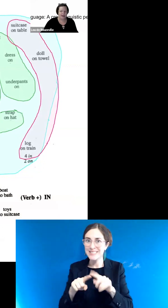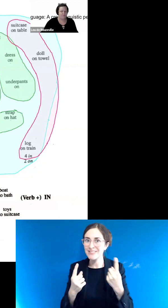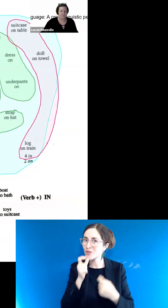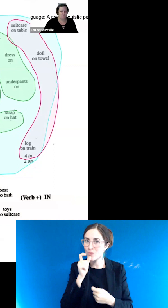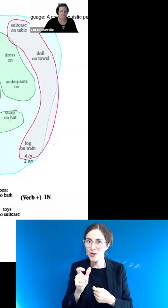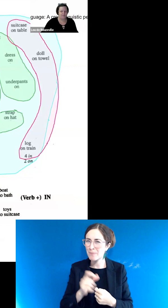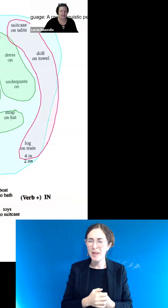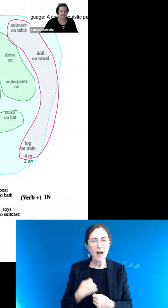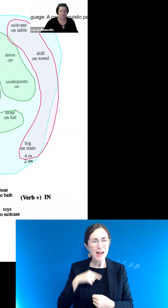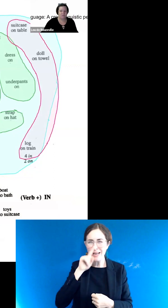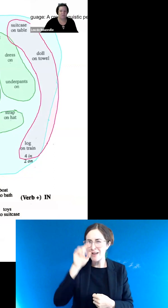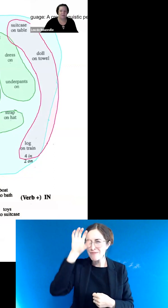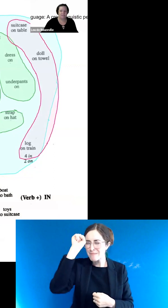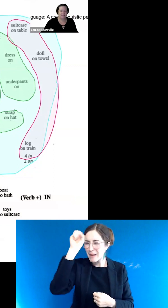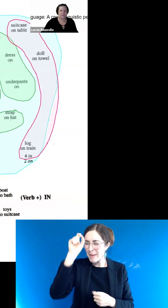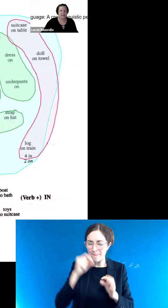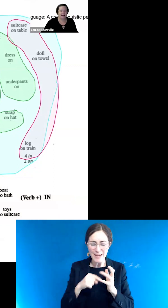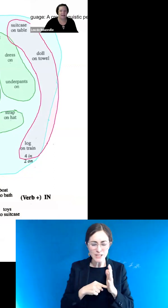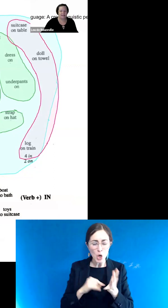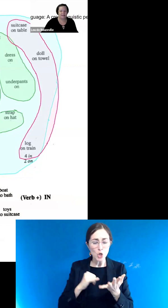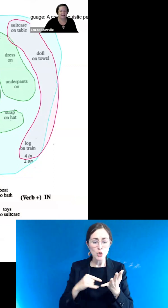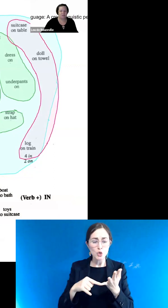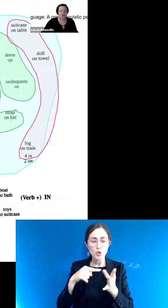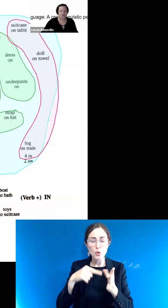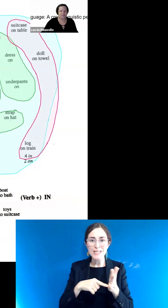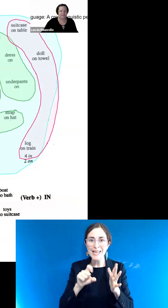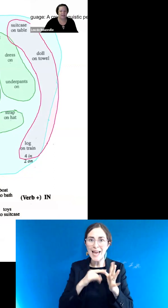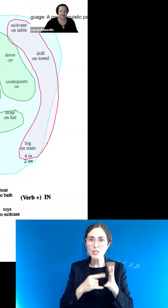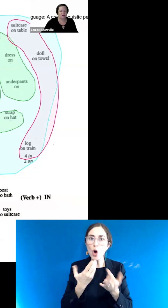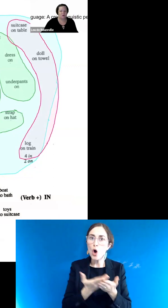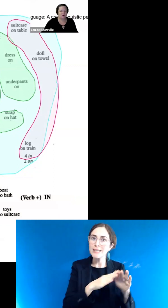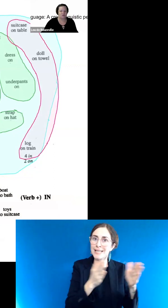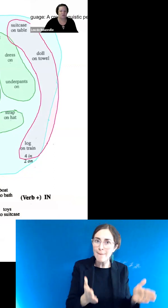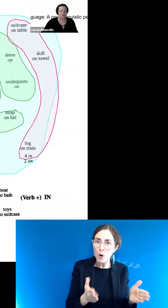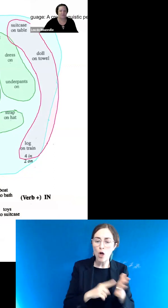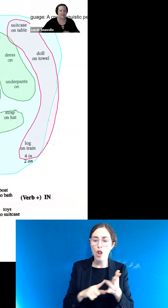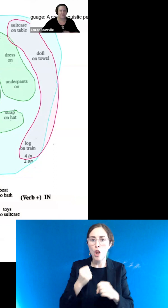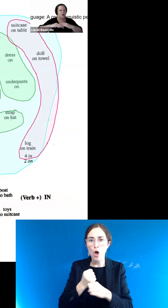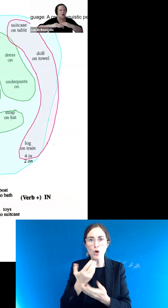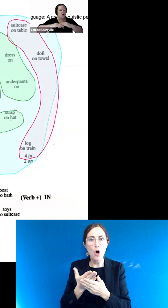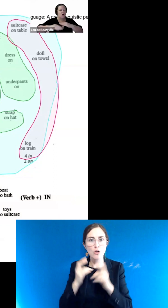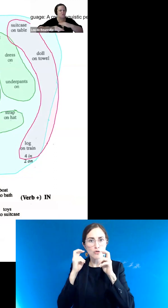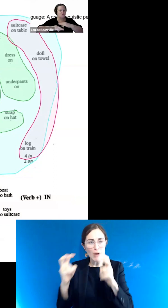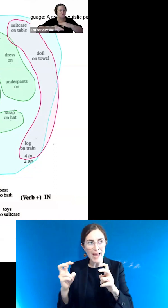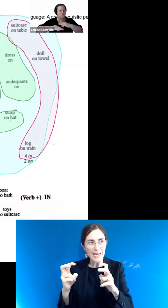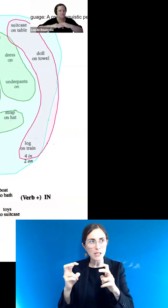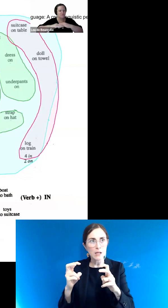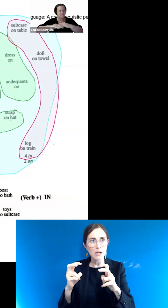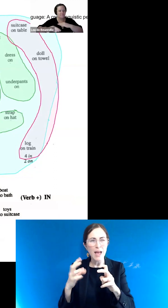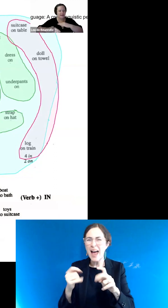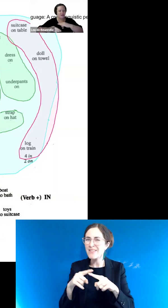I can't remember what the category was, but suitcase on a table, doll on a towel, log on a train. I think it was